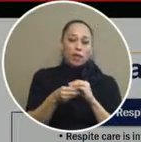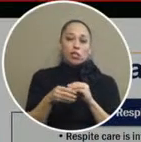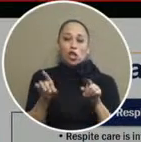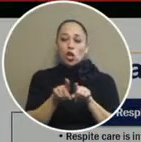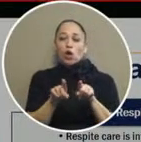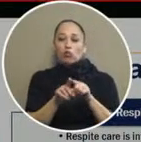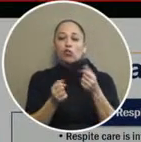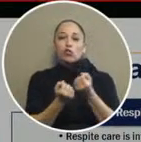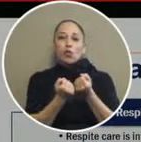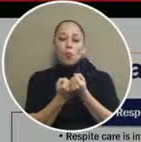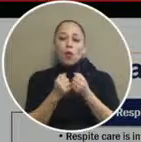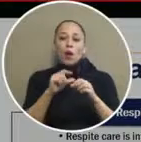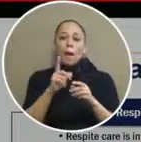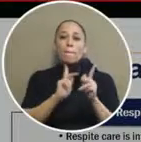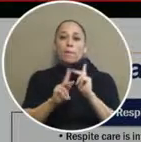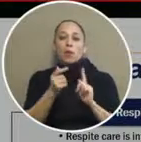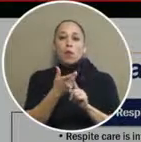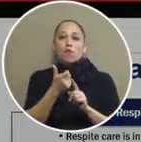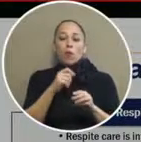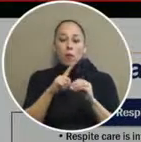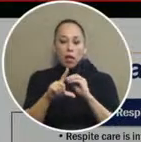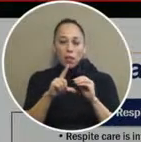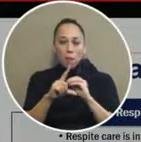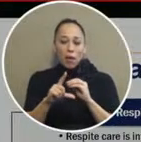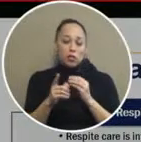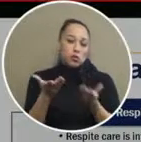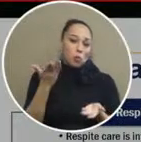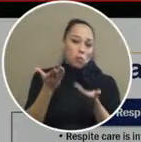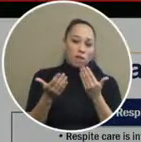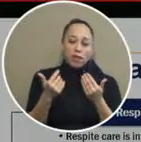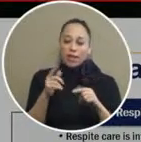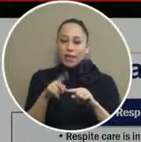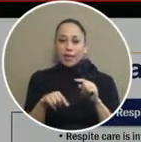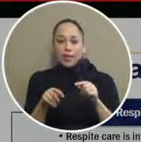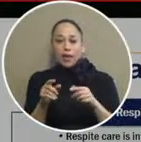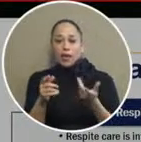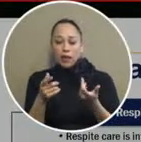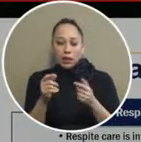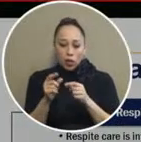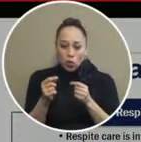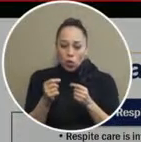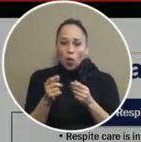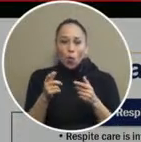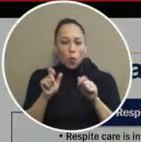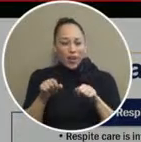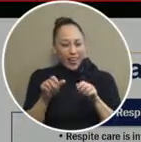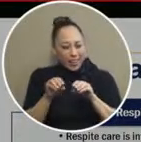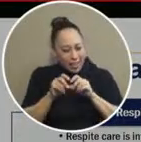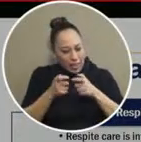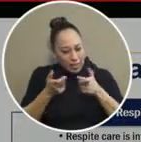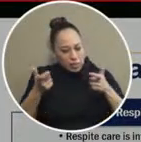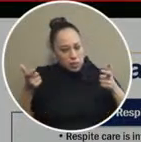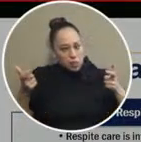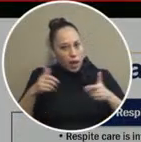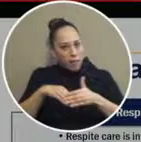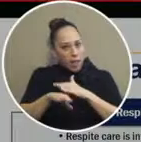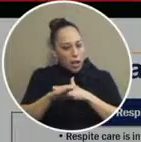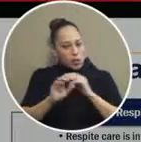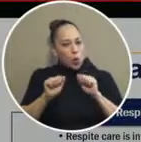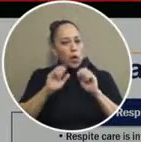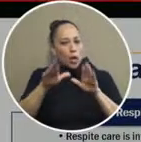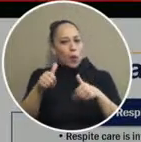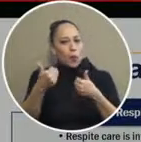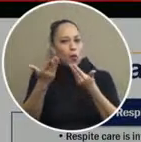also supports El Pasoans who may not currently have the ability to telework. If we can expand that access, we may be able to